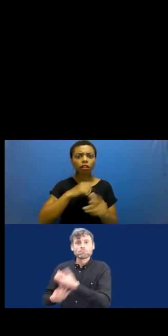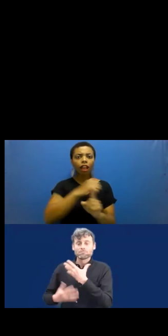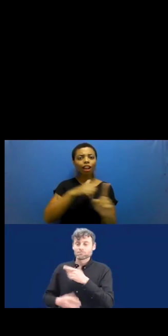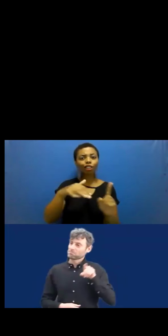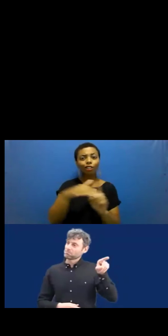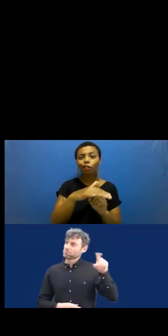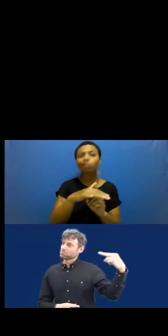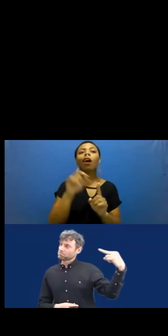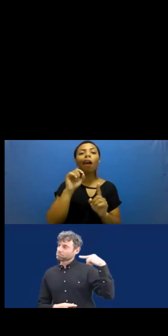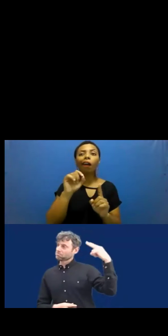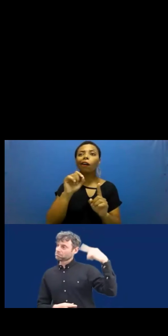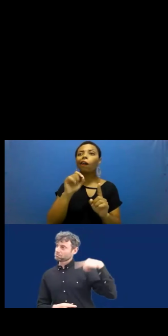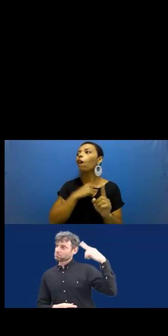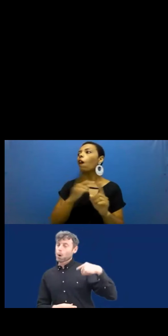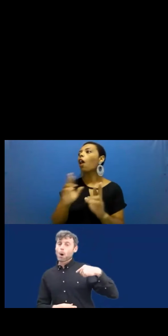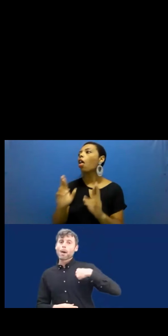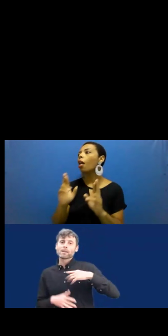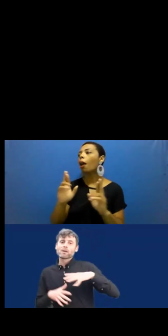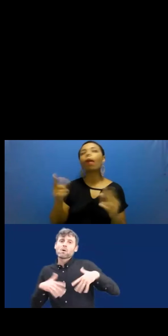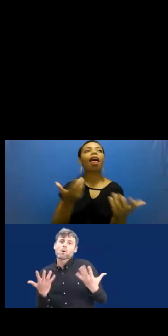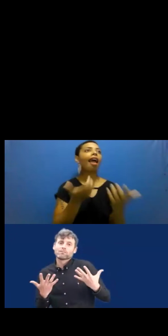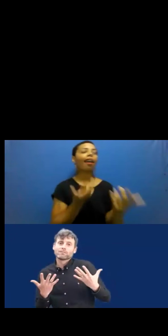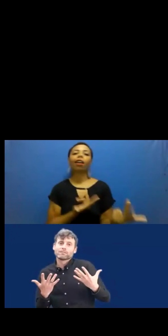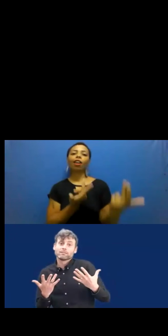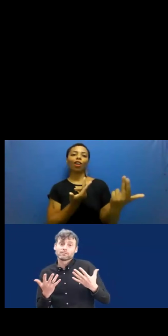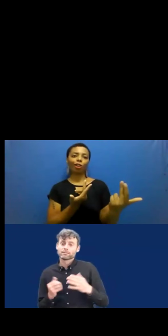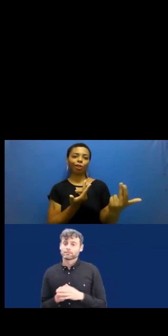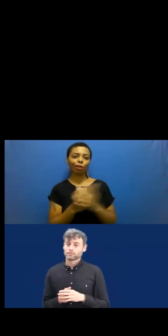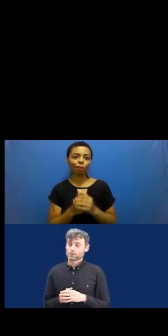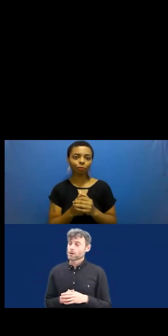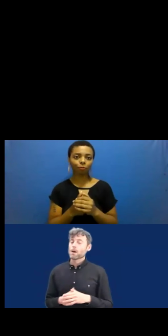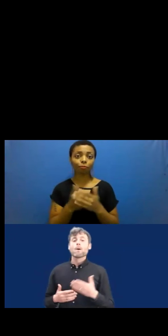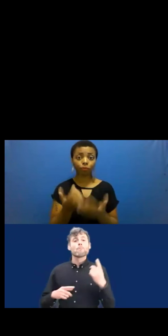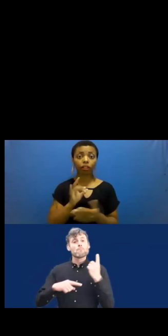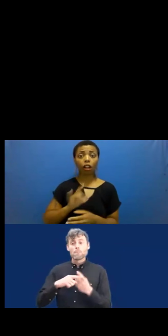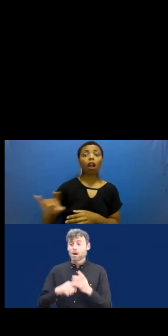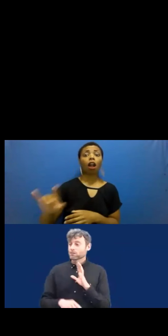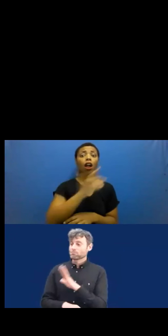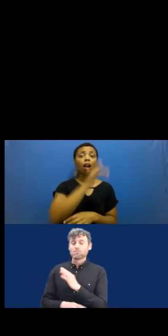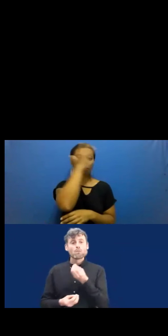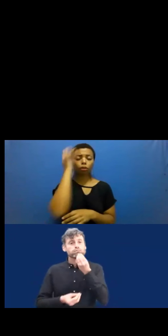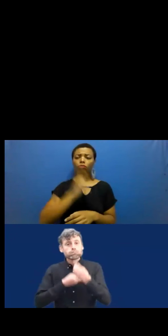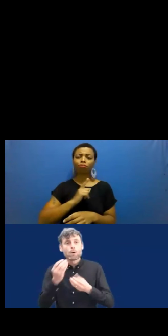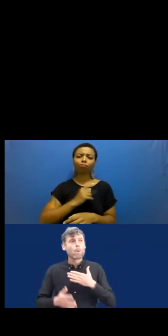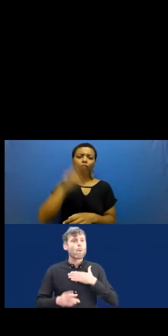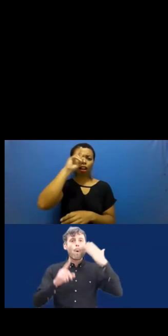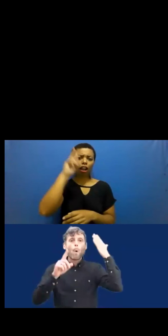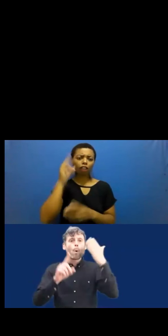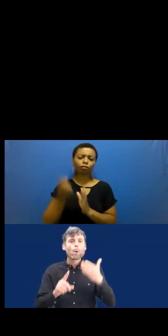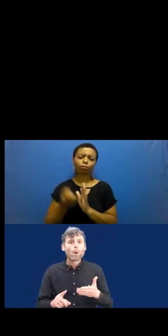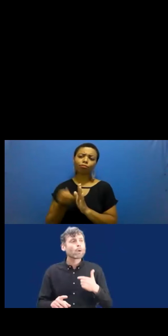goals. And CLAD is a tool that serves in collecting life stories and in